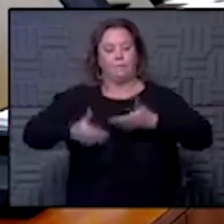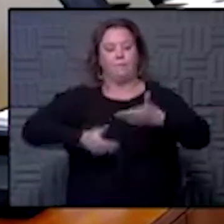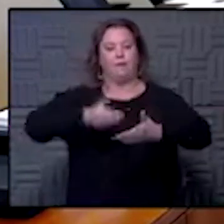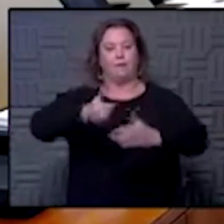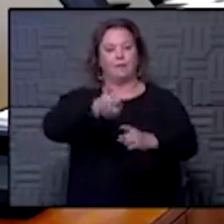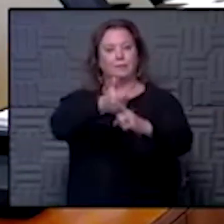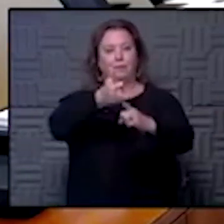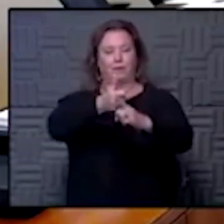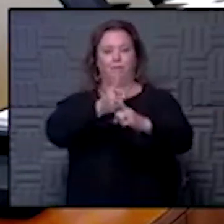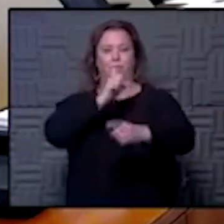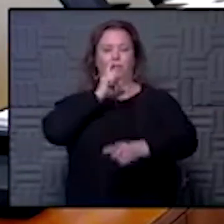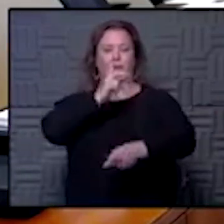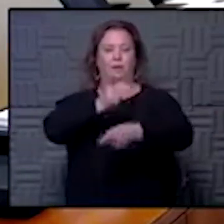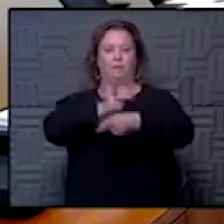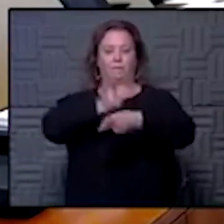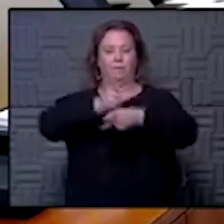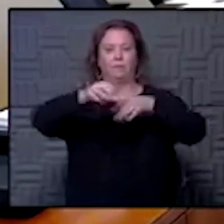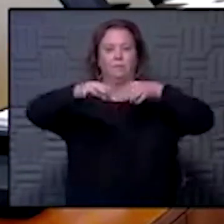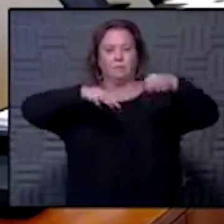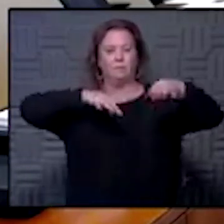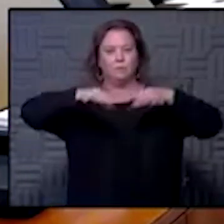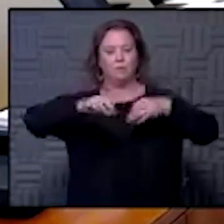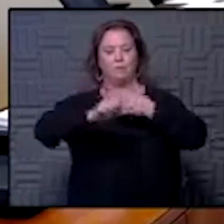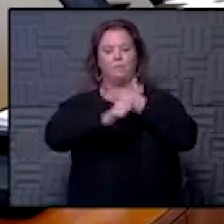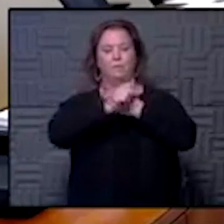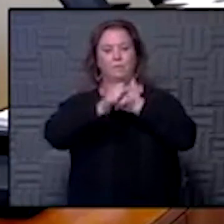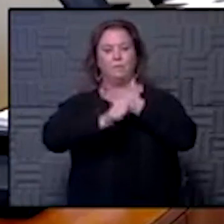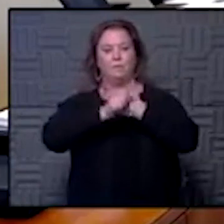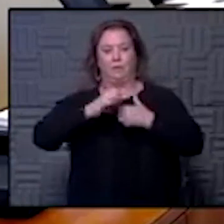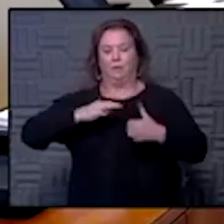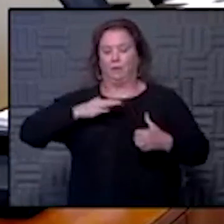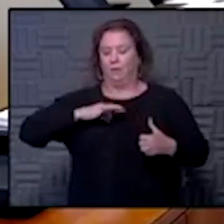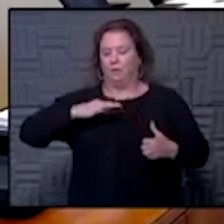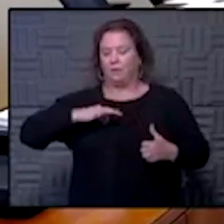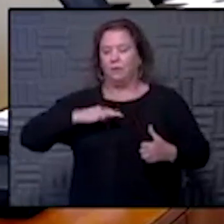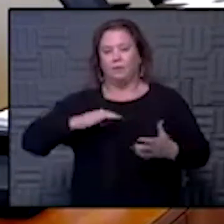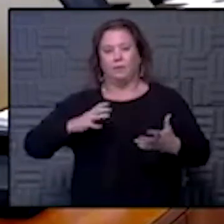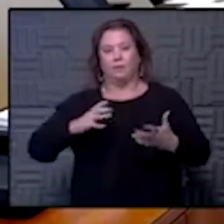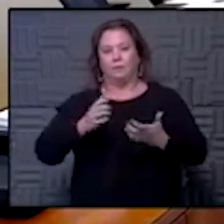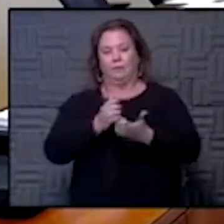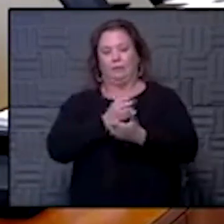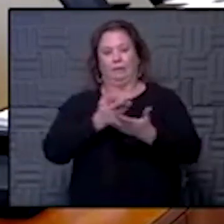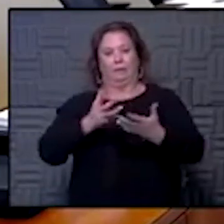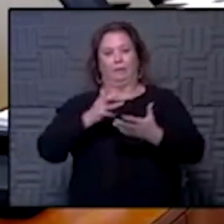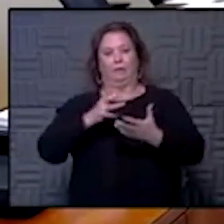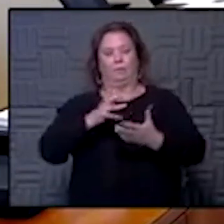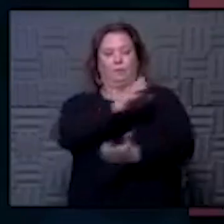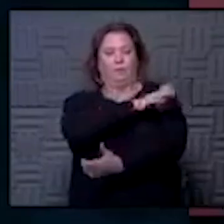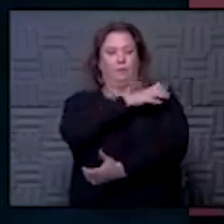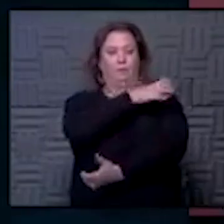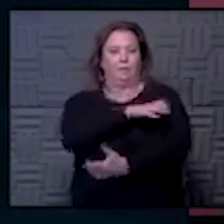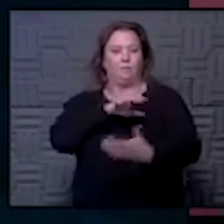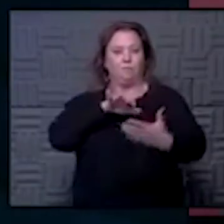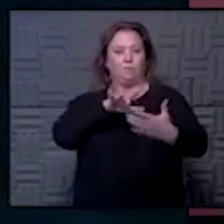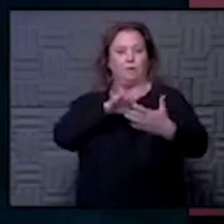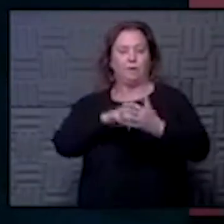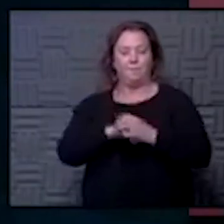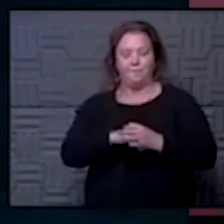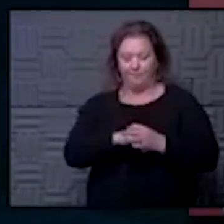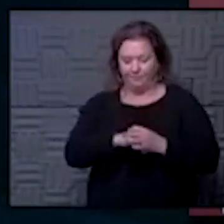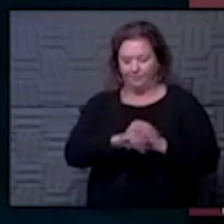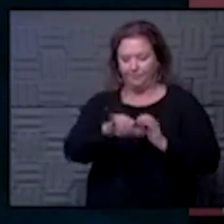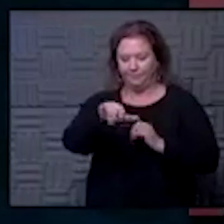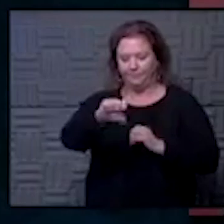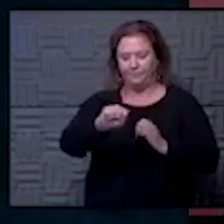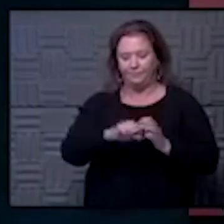and very carefully describe all the risks and benefits, which are typically done with any kind of clinical trial. Yeah, those are